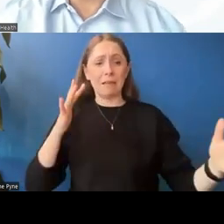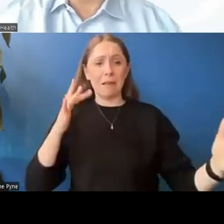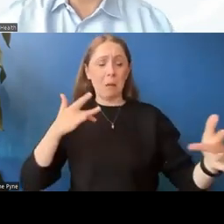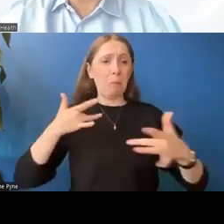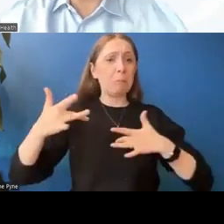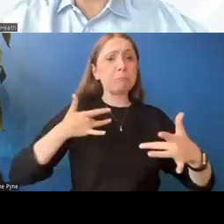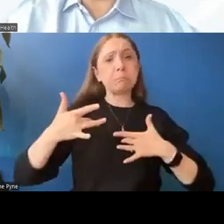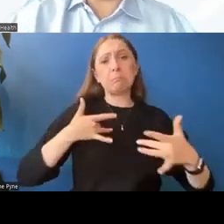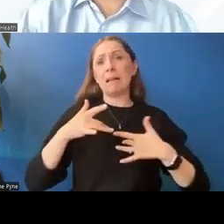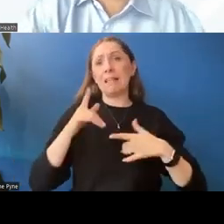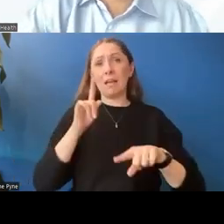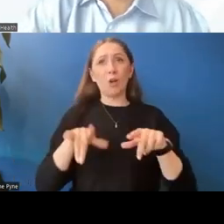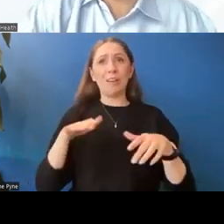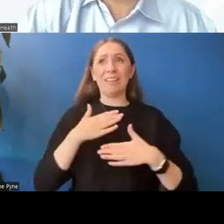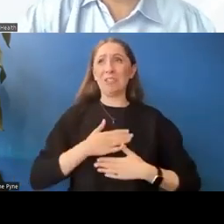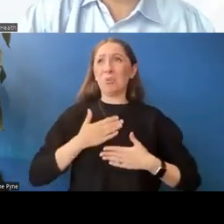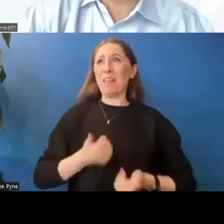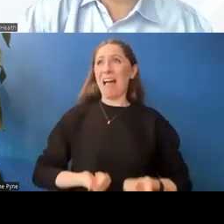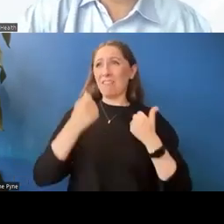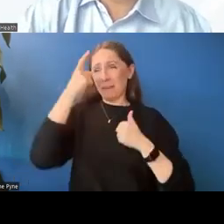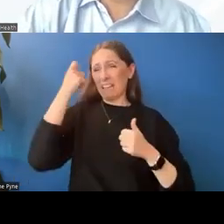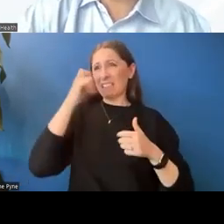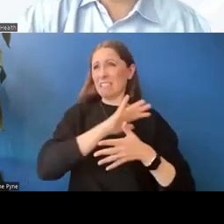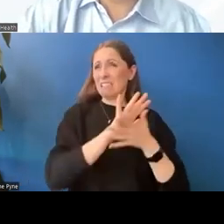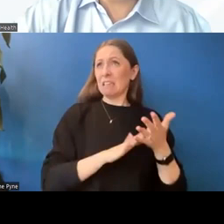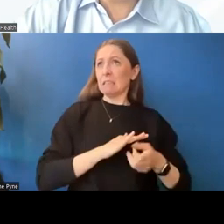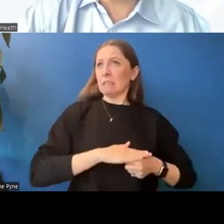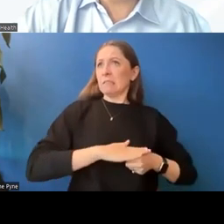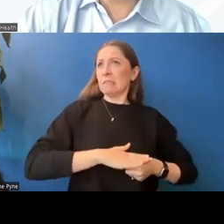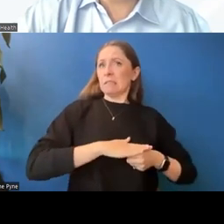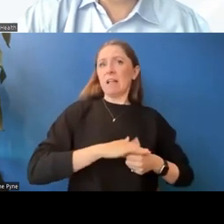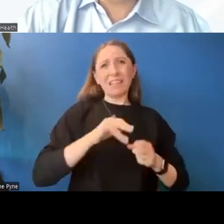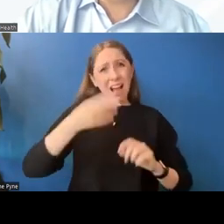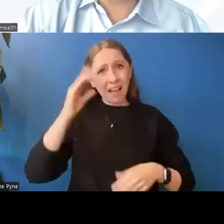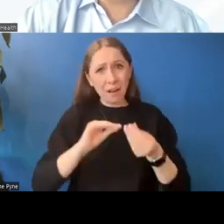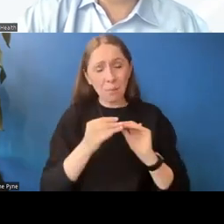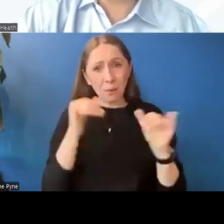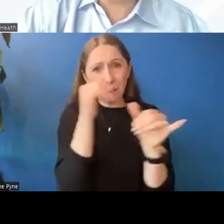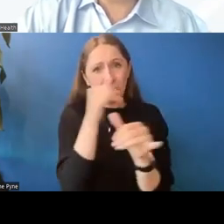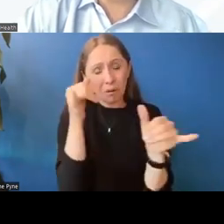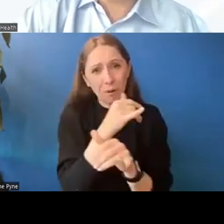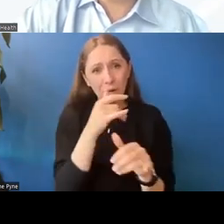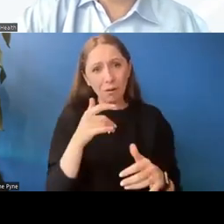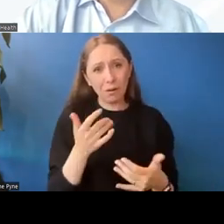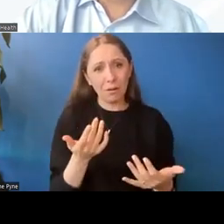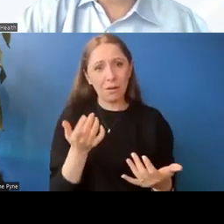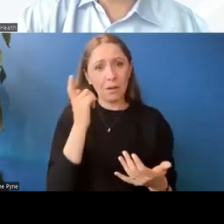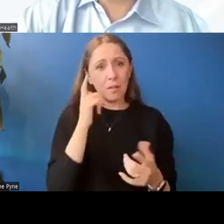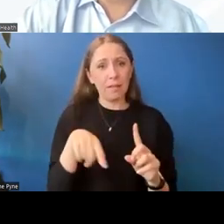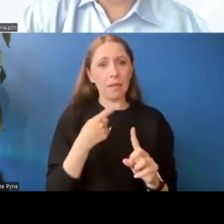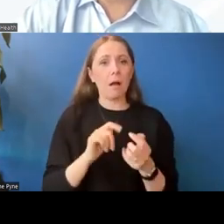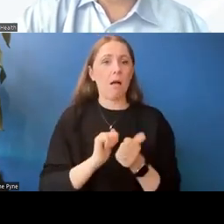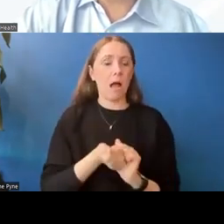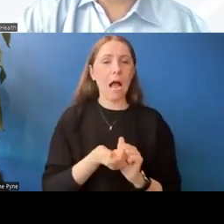their inability to enjoy life, which is a very high number, I would say. And then if you think about how